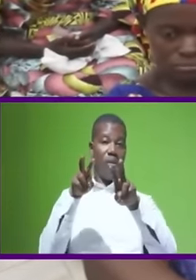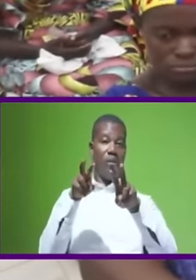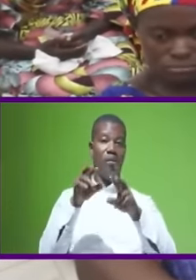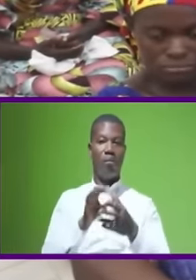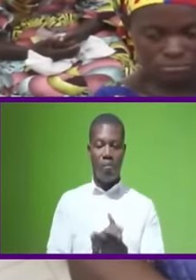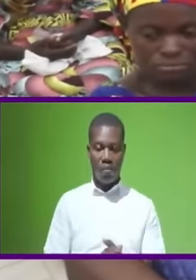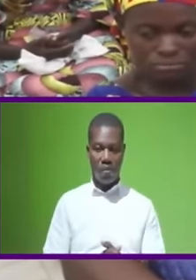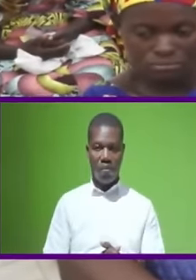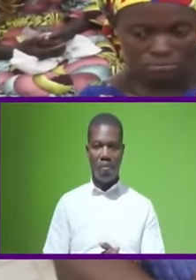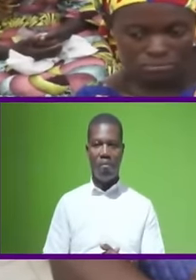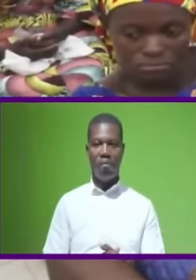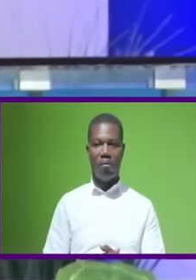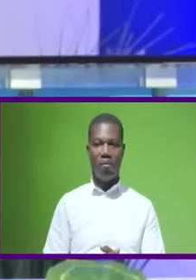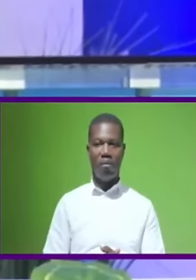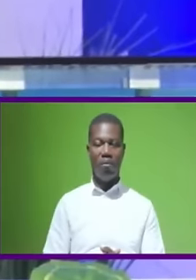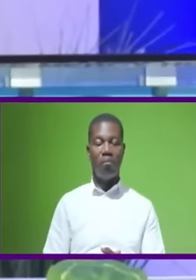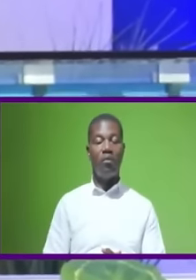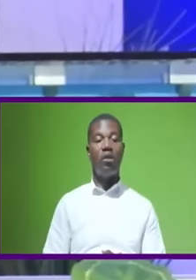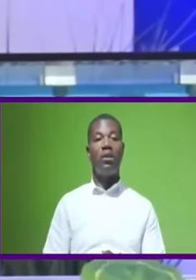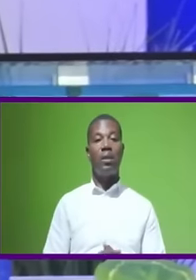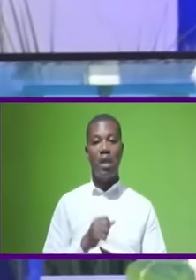watch you do it. Hey,